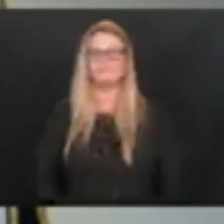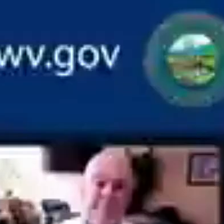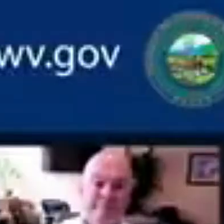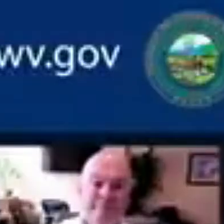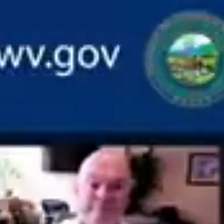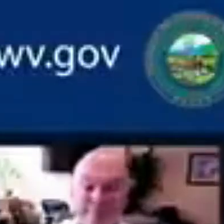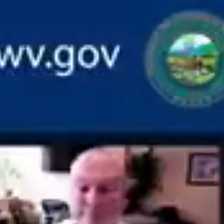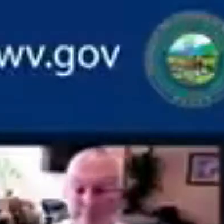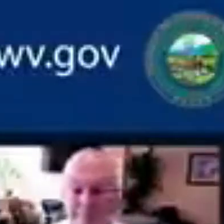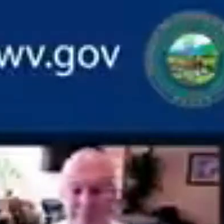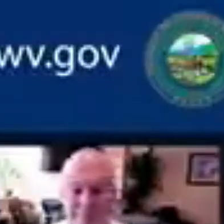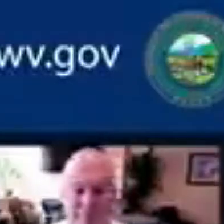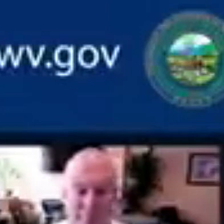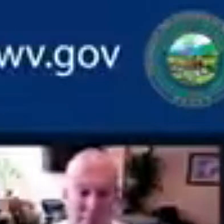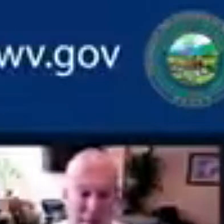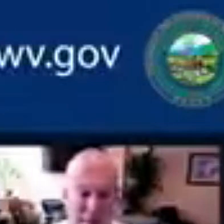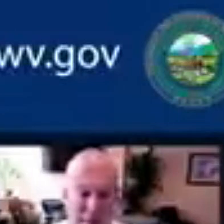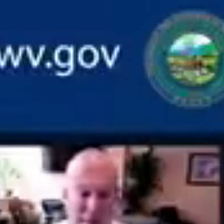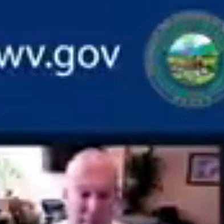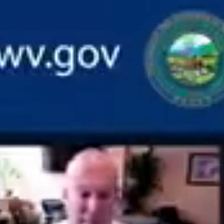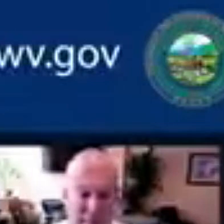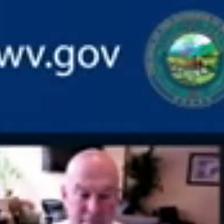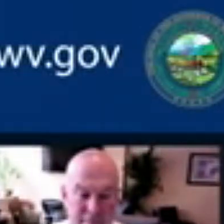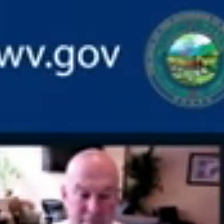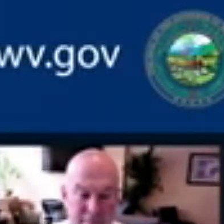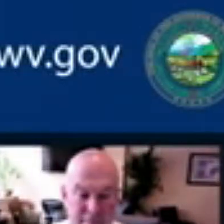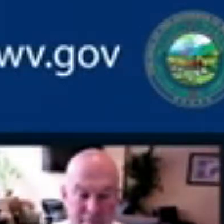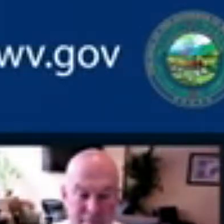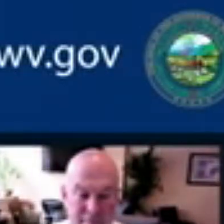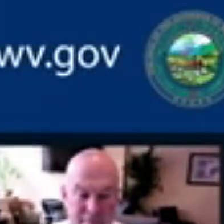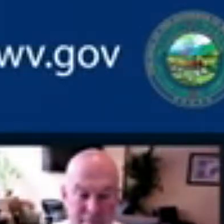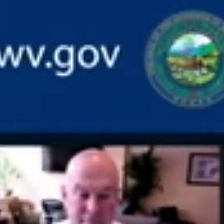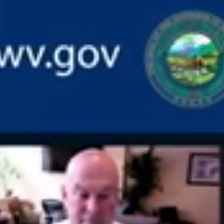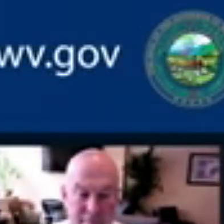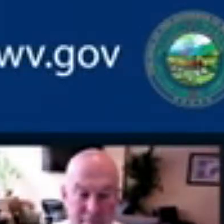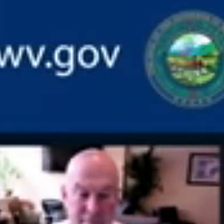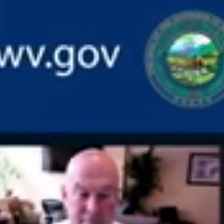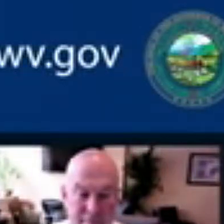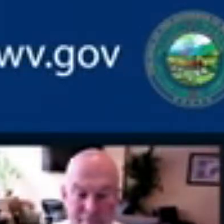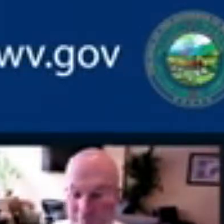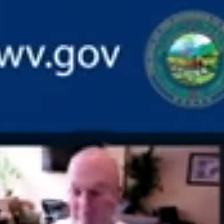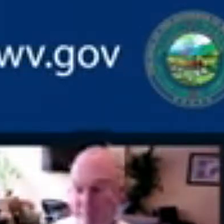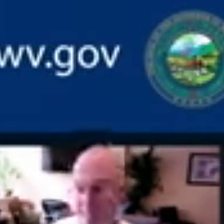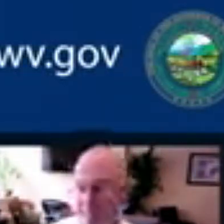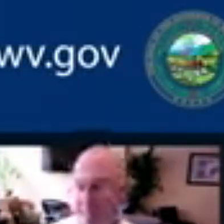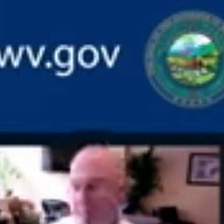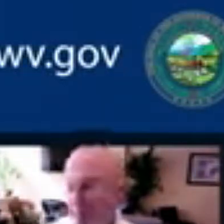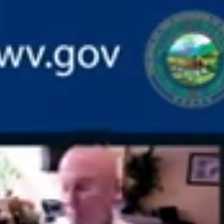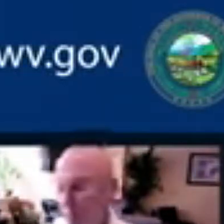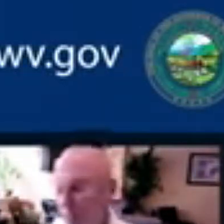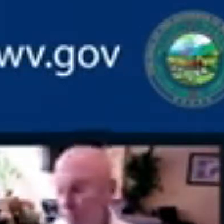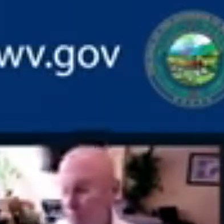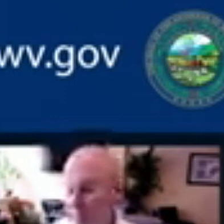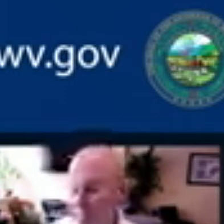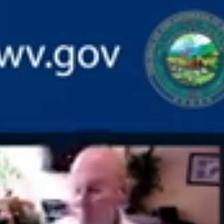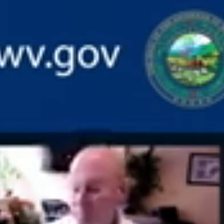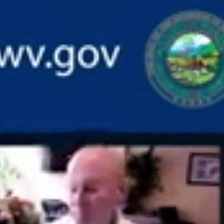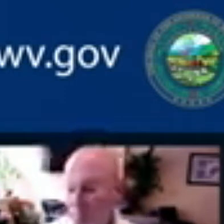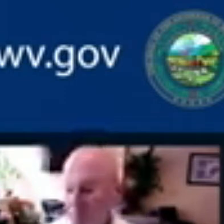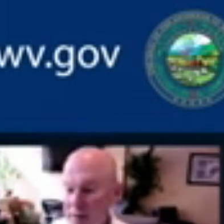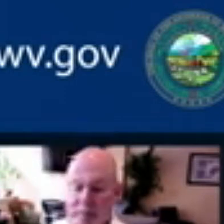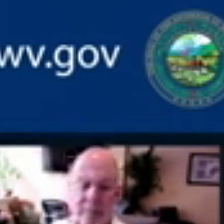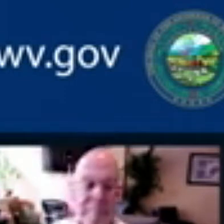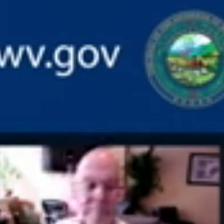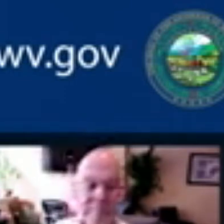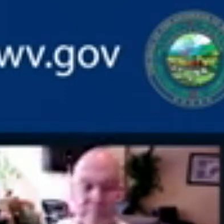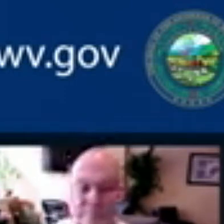Thank you, Secretary. Dr. Aina Amjad, our state health officer, had a prior engagement today, and she will rejoin us on Wednesday. We'll now go to questions from members